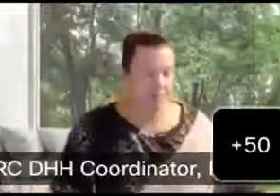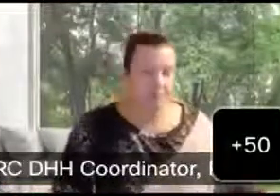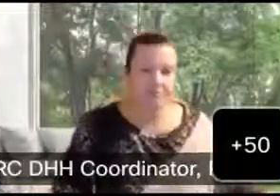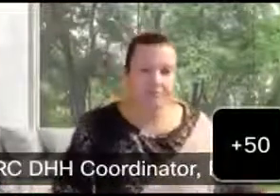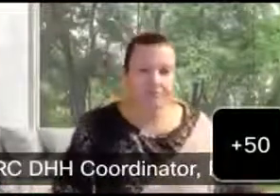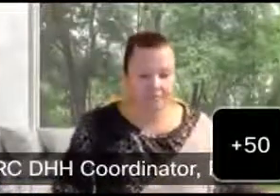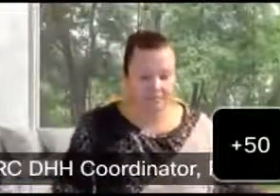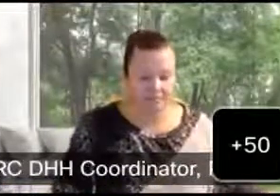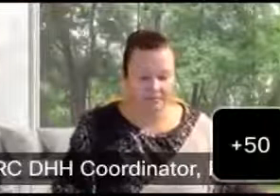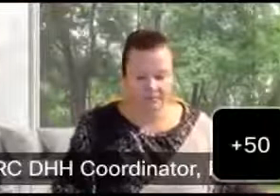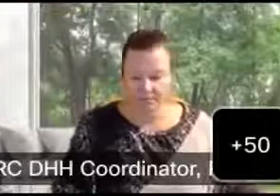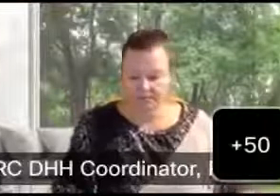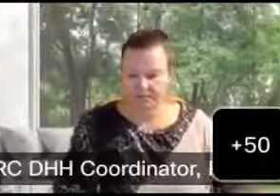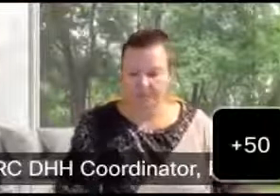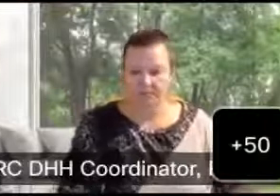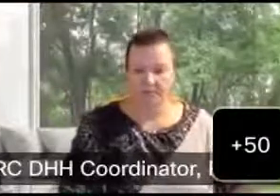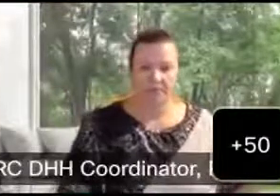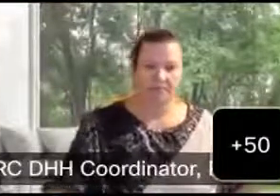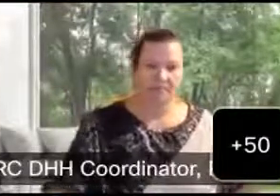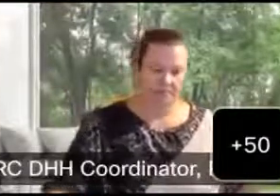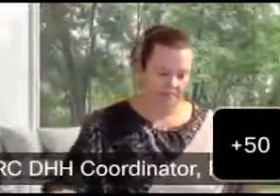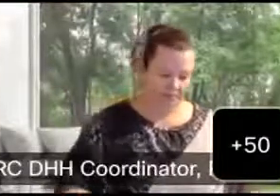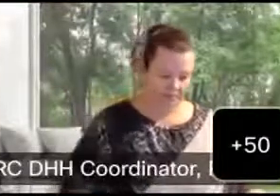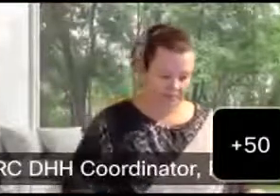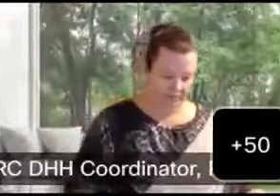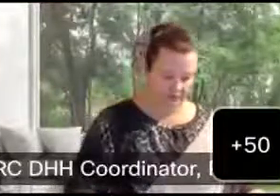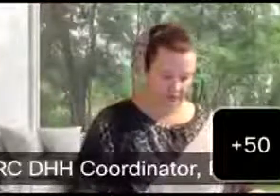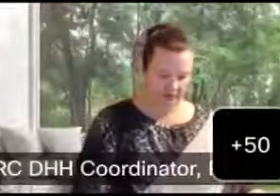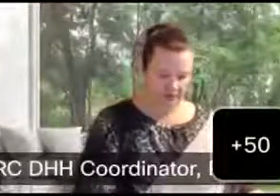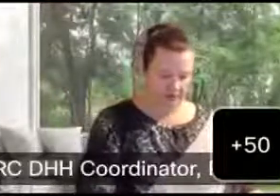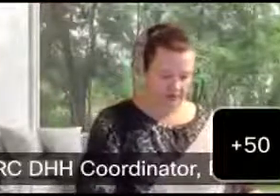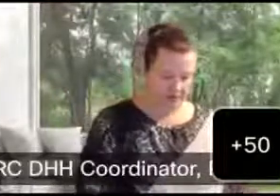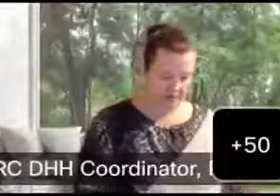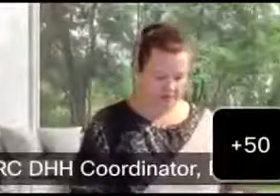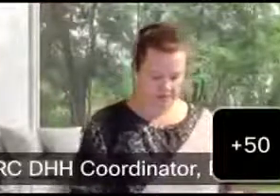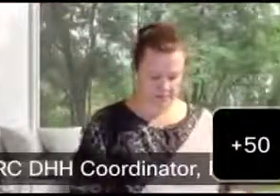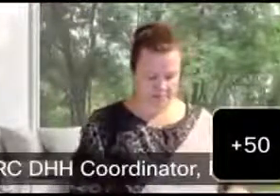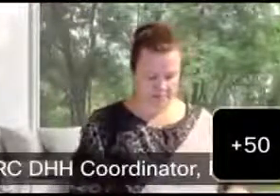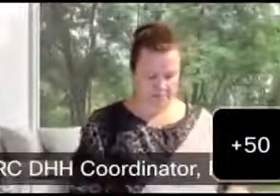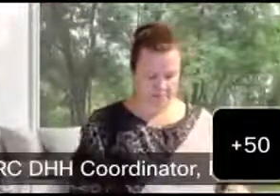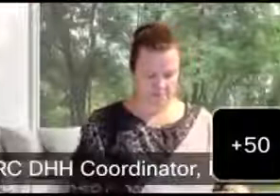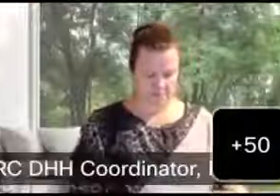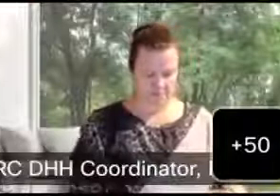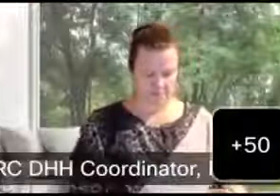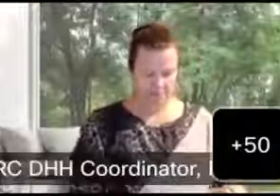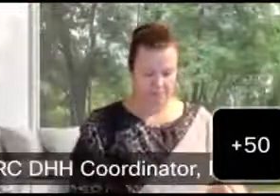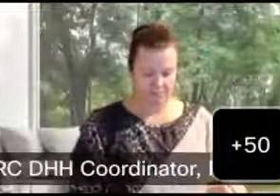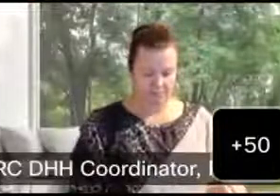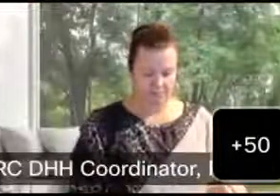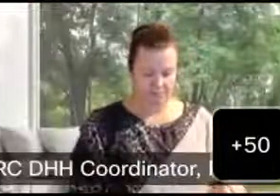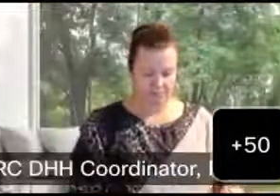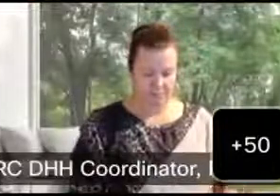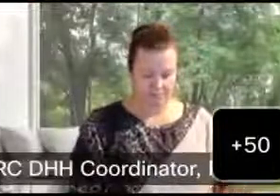let's see. Eric, to everyone, providers who believe that they have found issues. So first, let me get the minimum wage